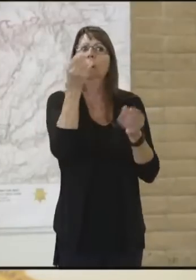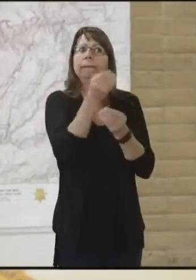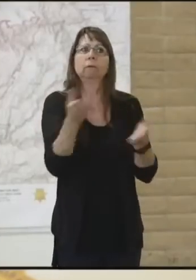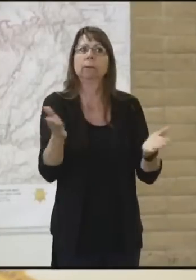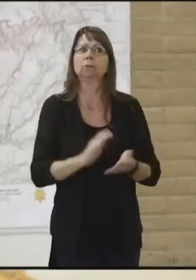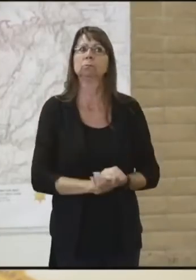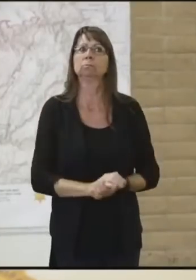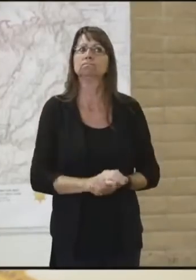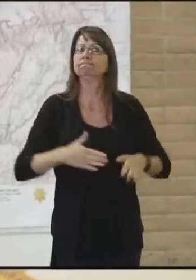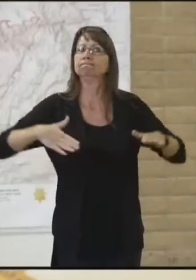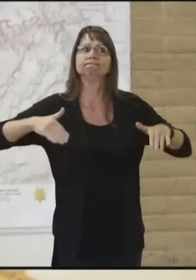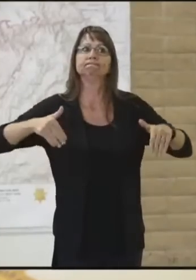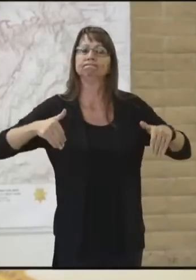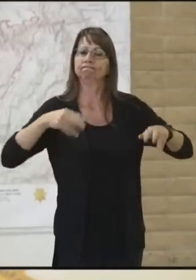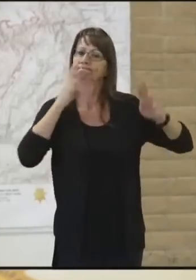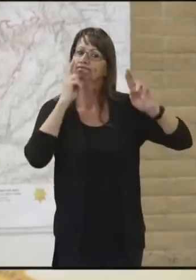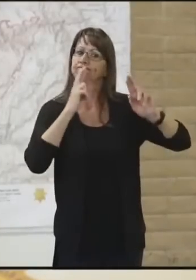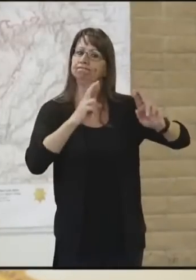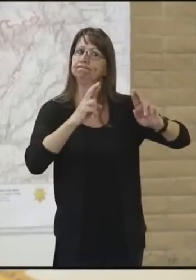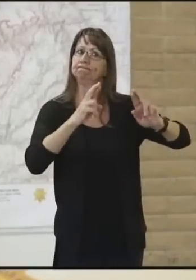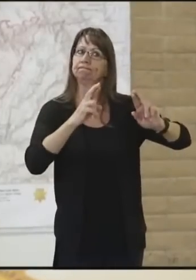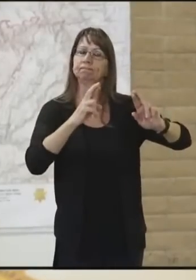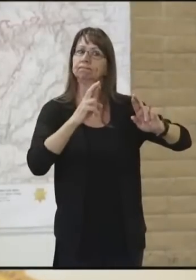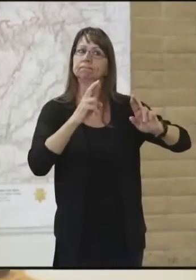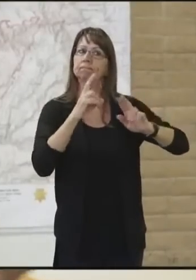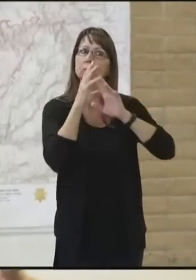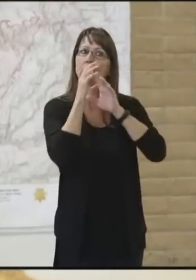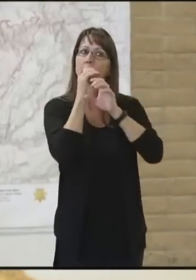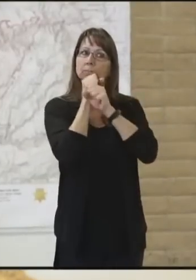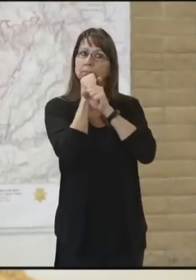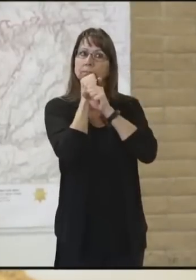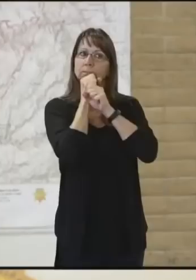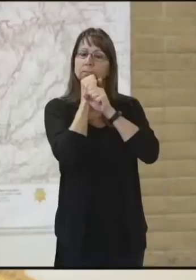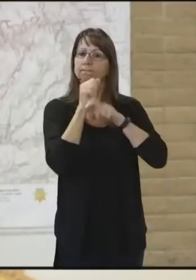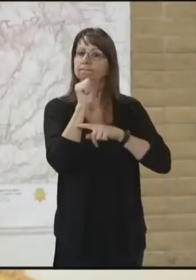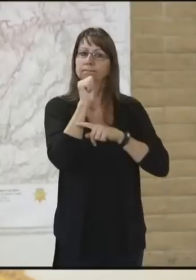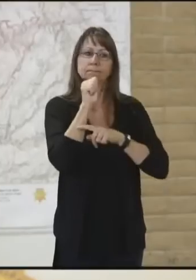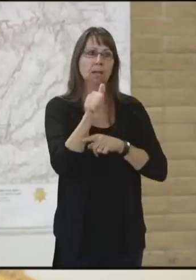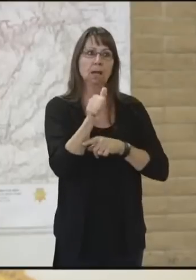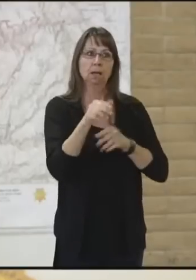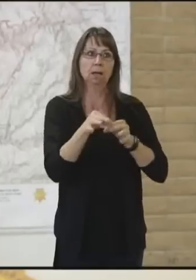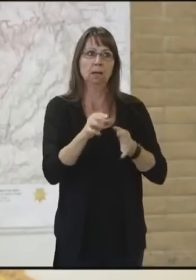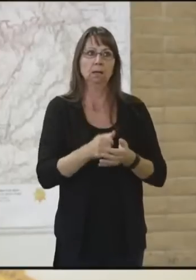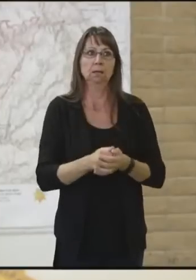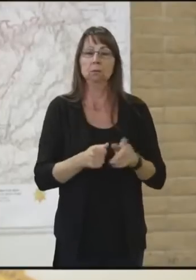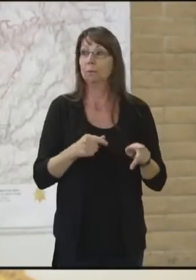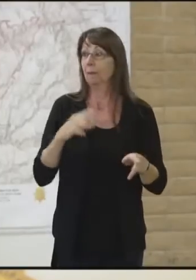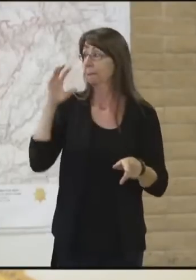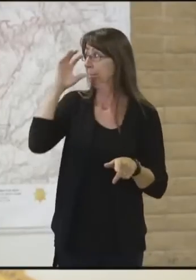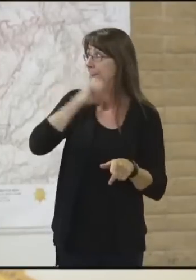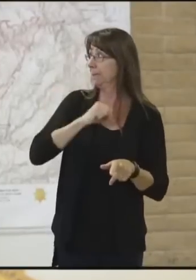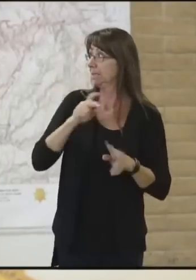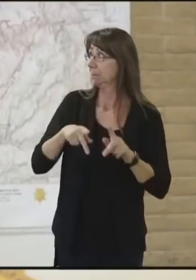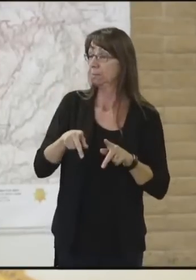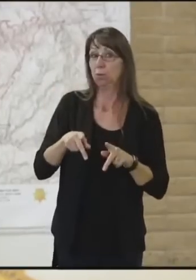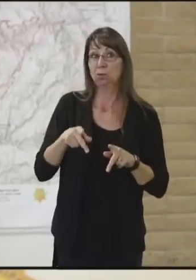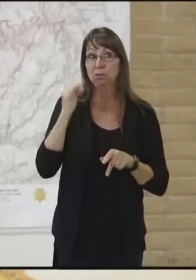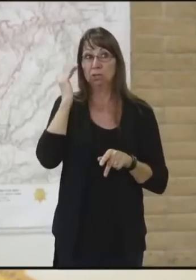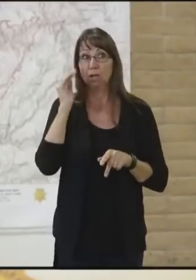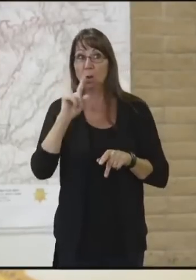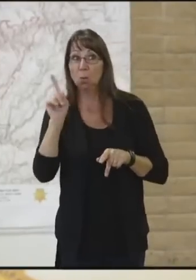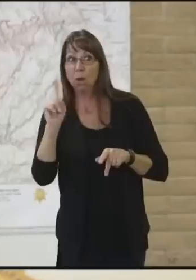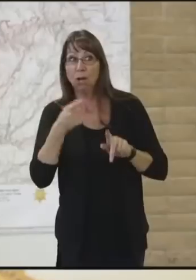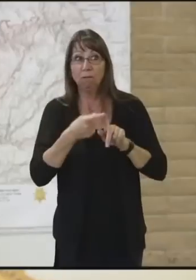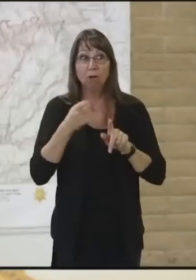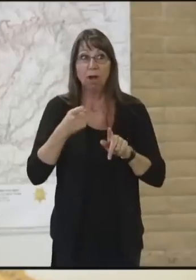happen. So out of respect for them, like I said, I'm not going to elaborate on any of that information. What about the missing? Say where their reports have